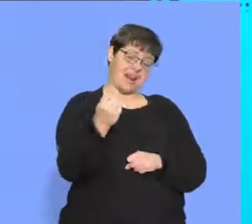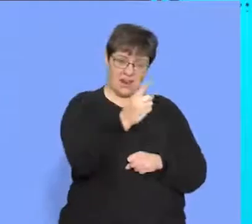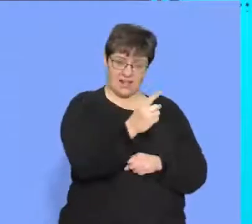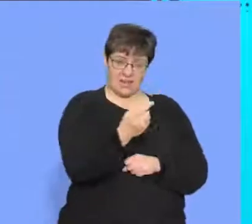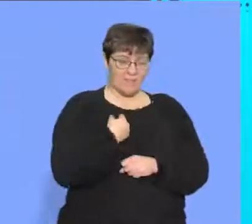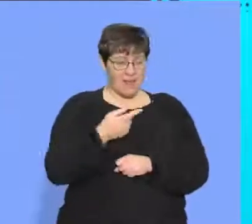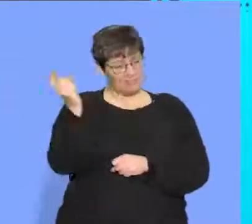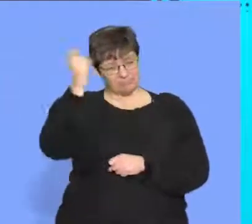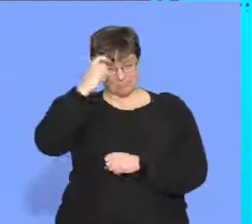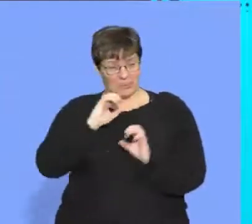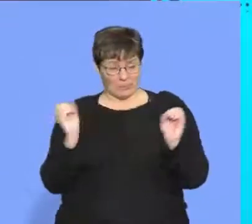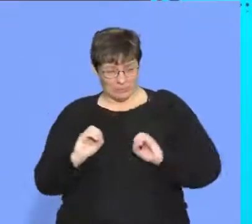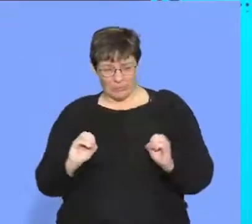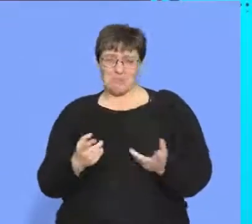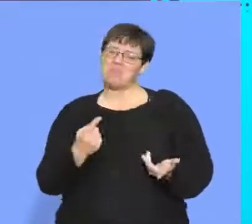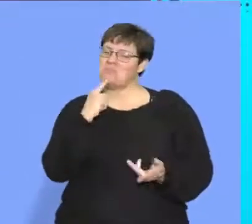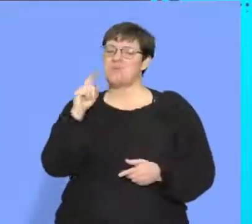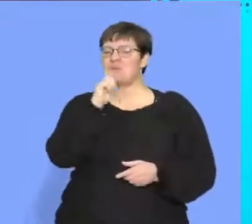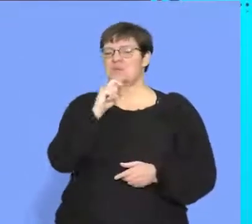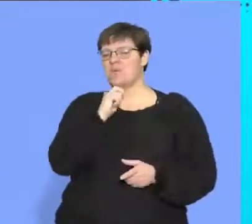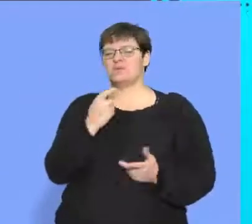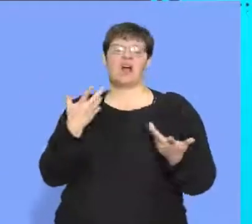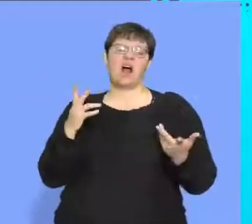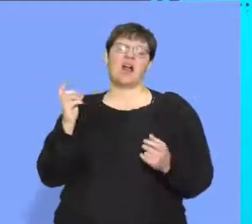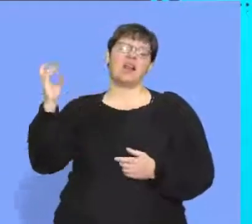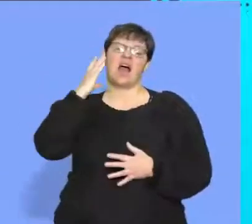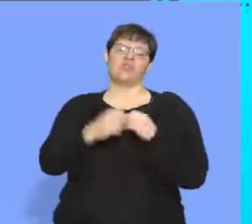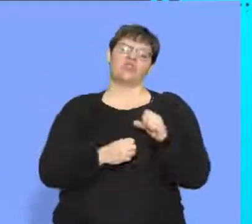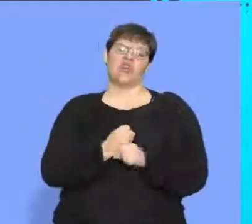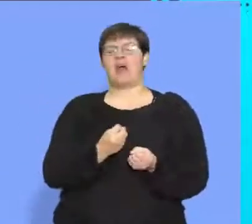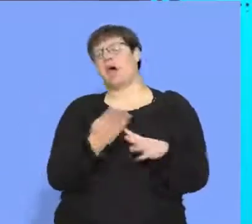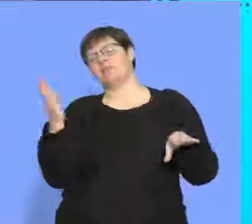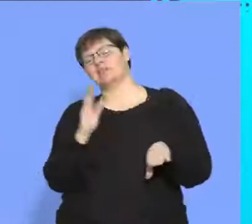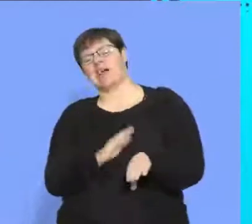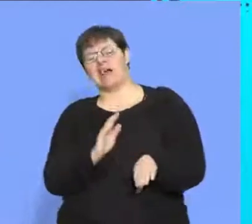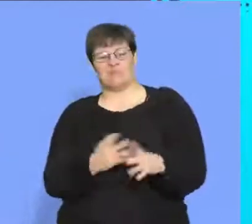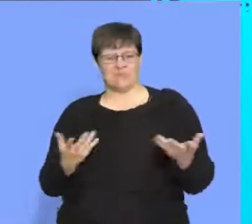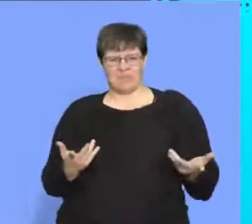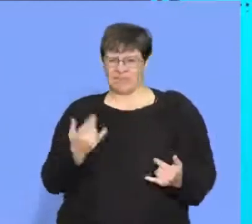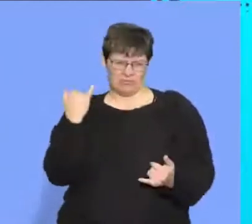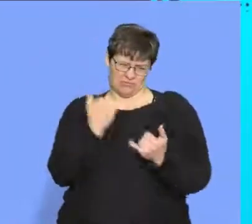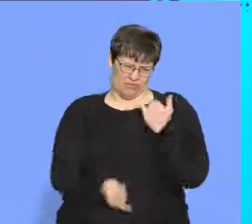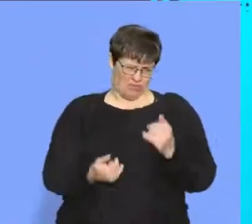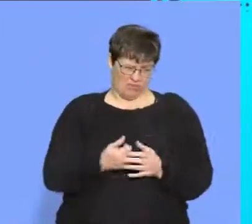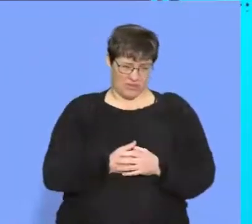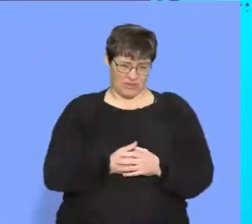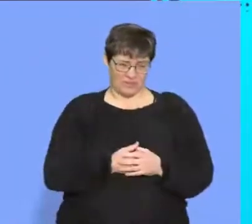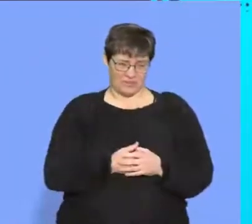they're not very clued up on science, they tend to use the term light year to describe an amount of time, which it is